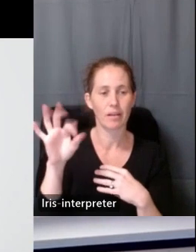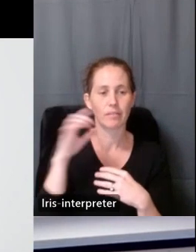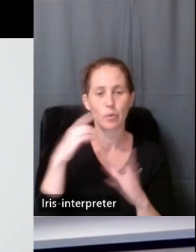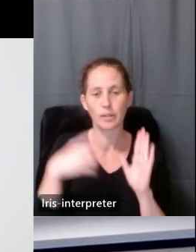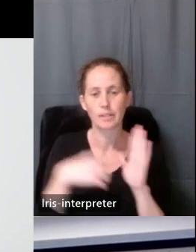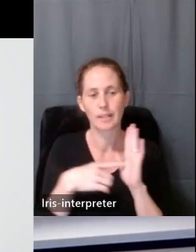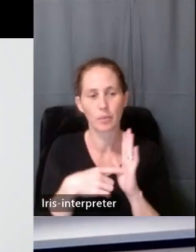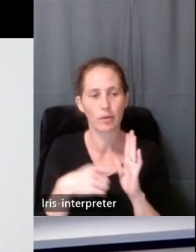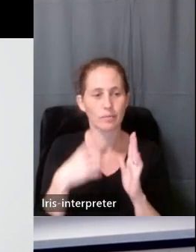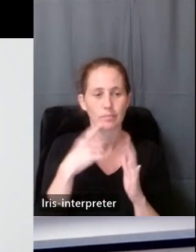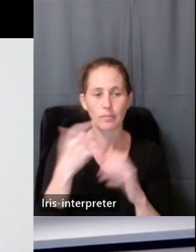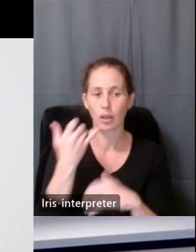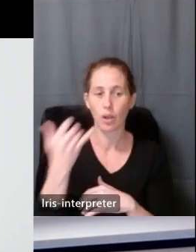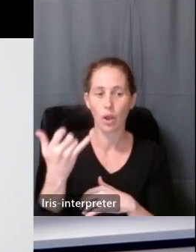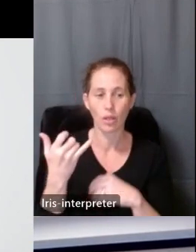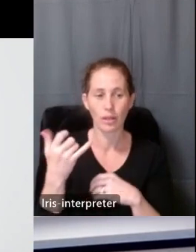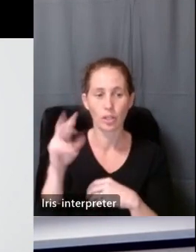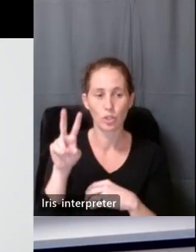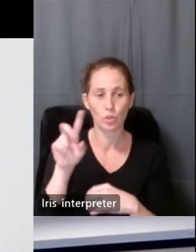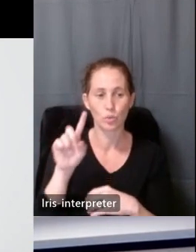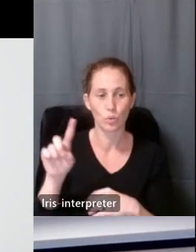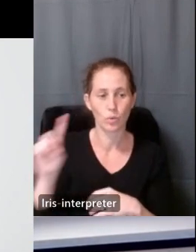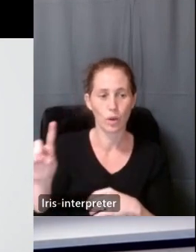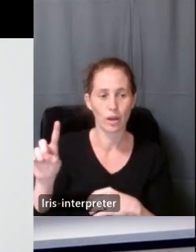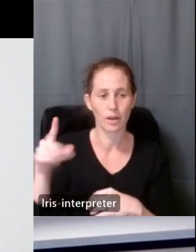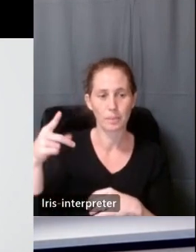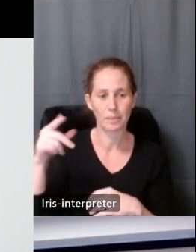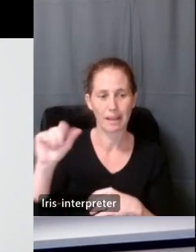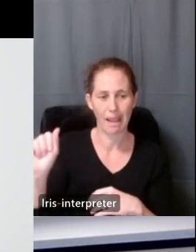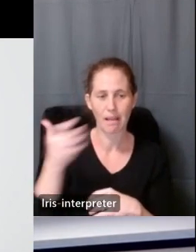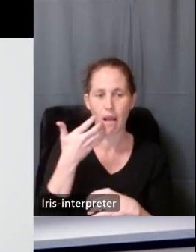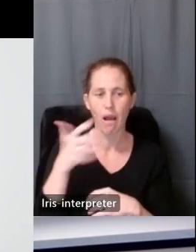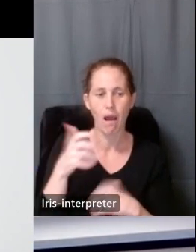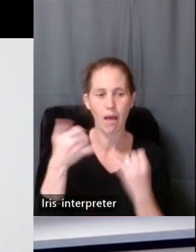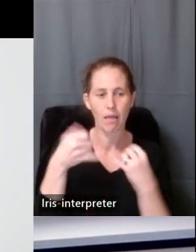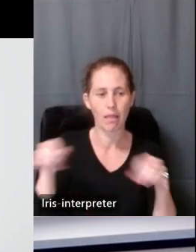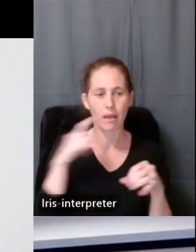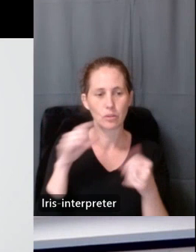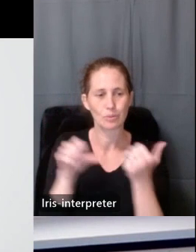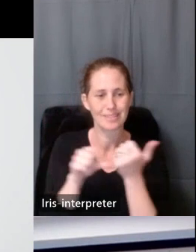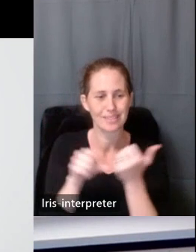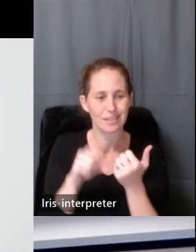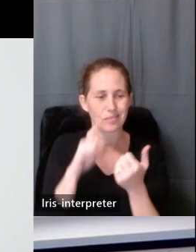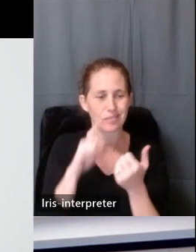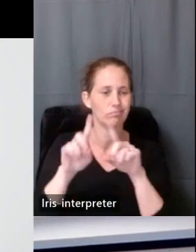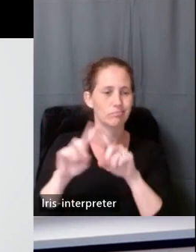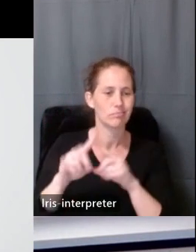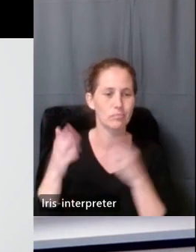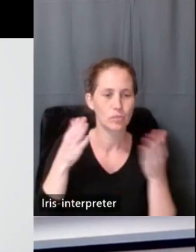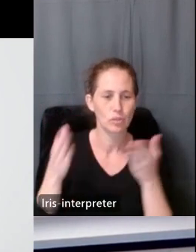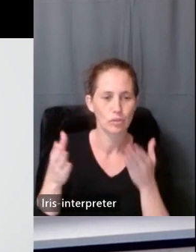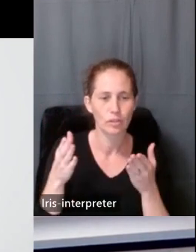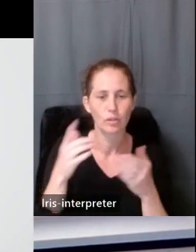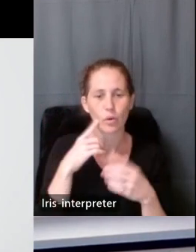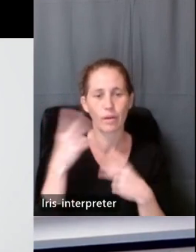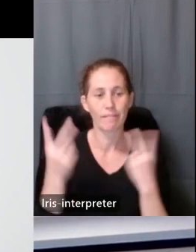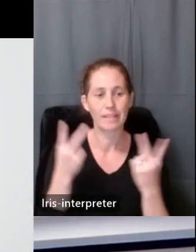example, by calling 211, Pennsylvania's hotline, to assist with a number of services, or visiting